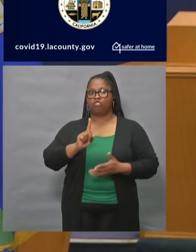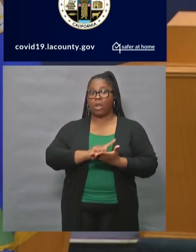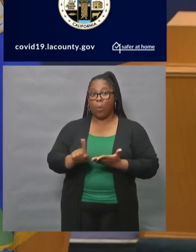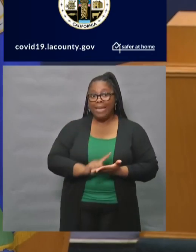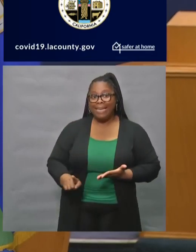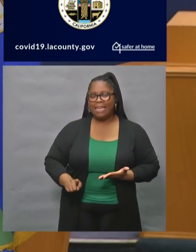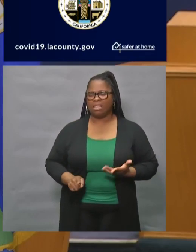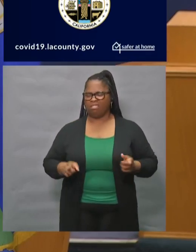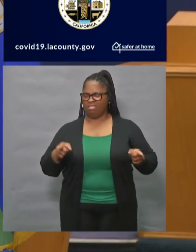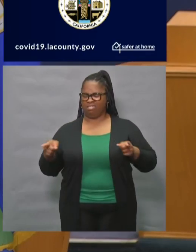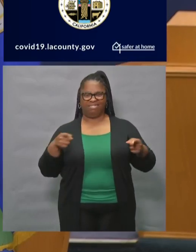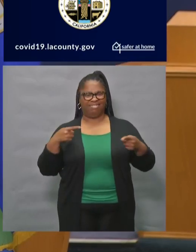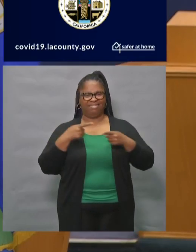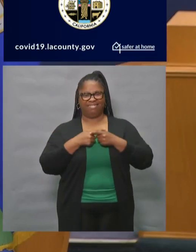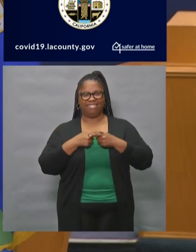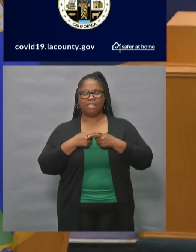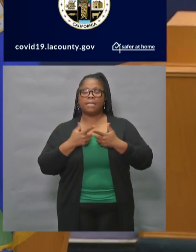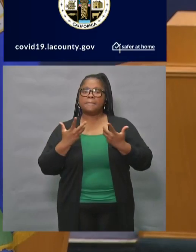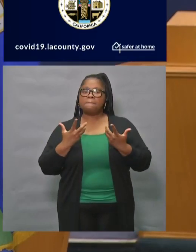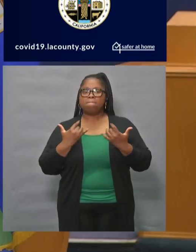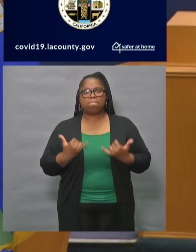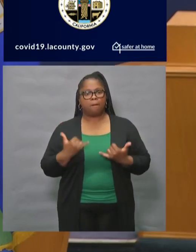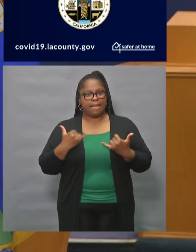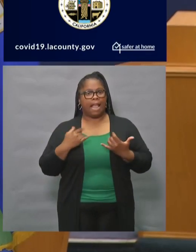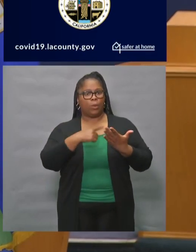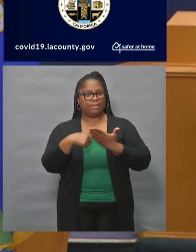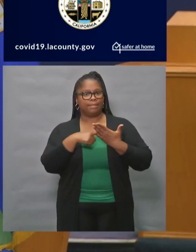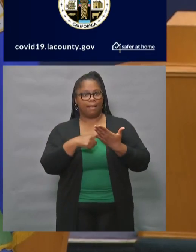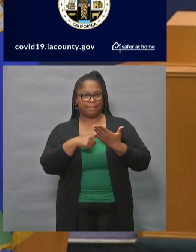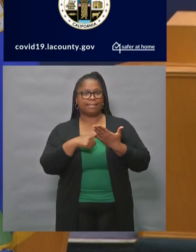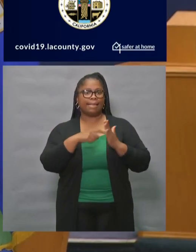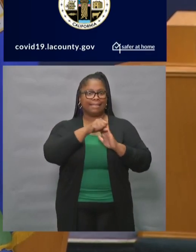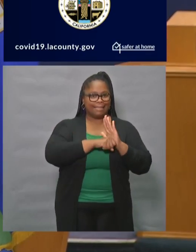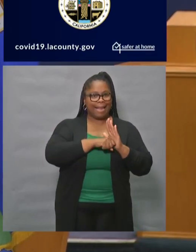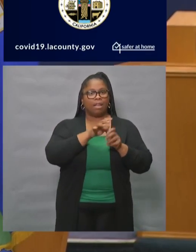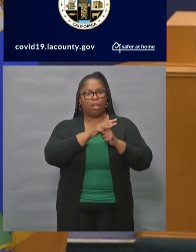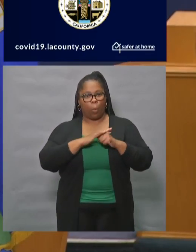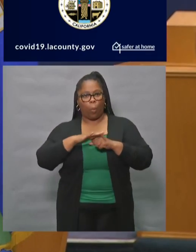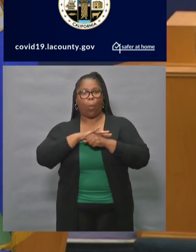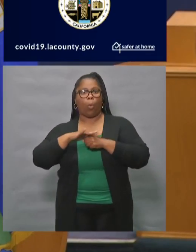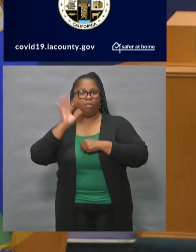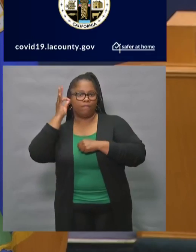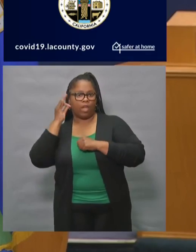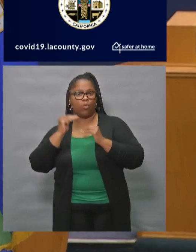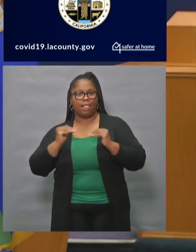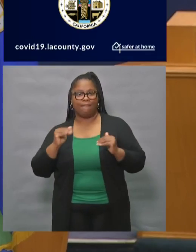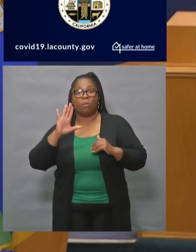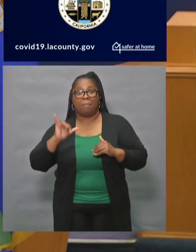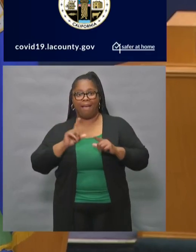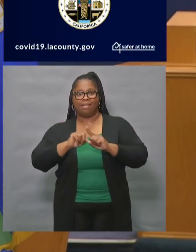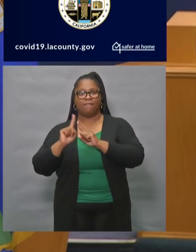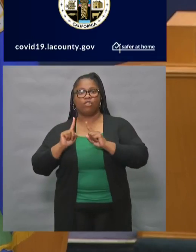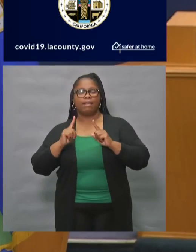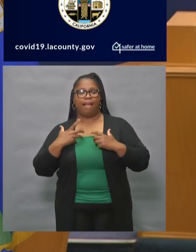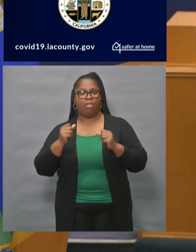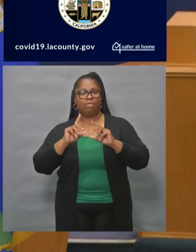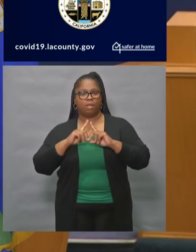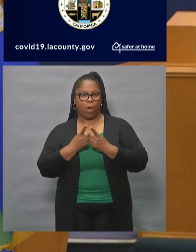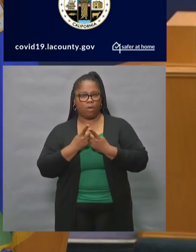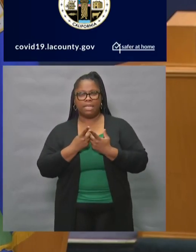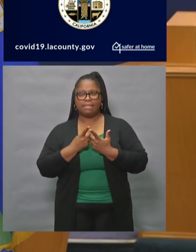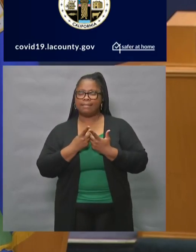that's being actively discussed, I know, on the state, national, local level by public health departments to make sure that they arrive at